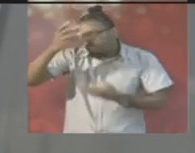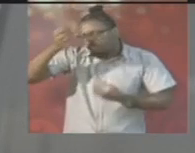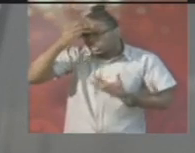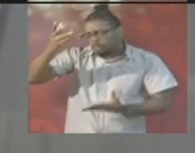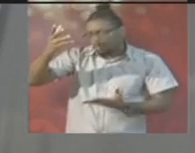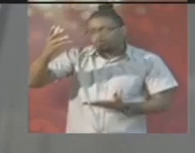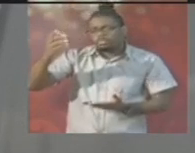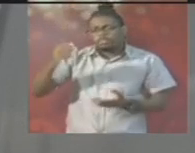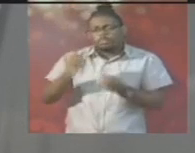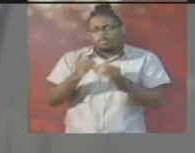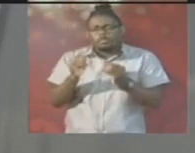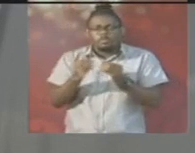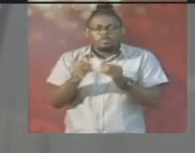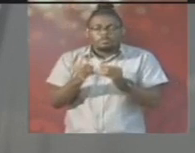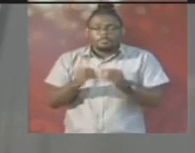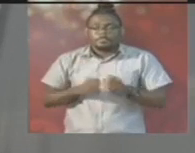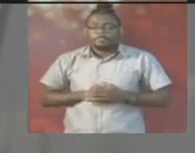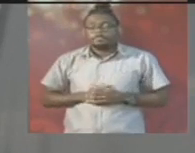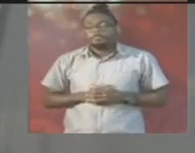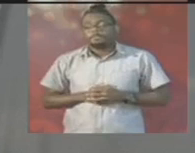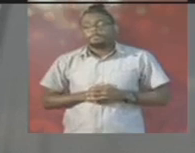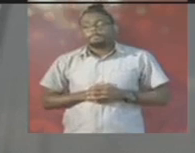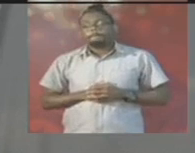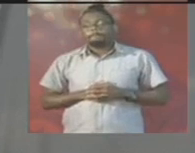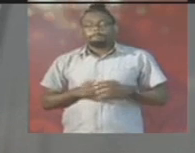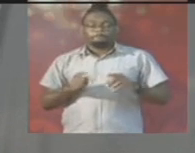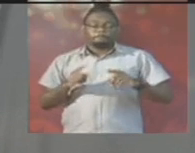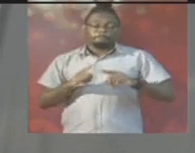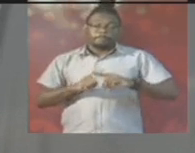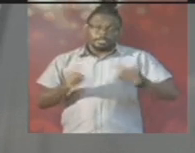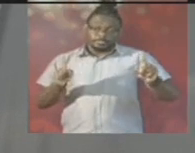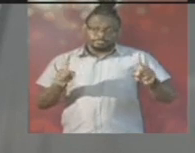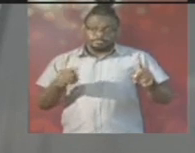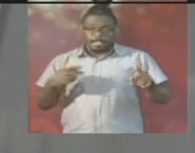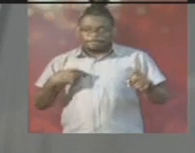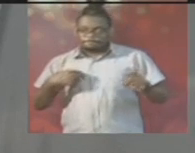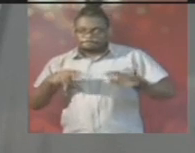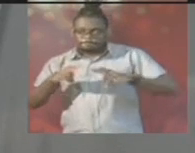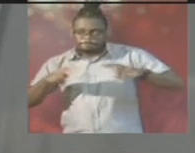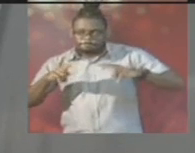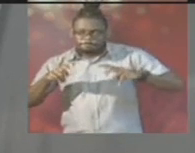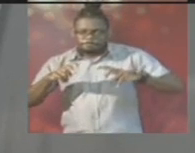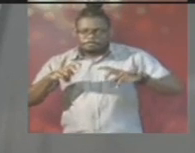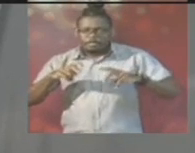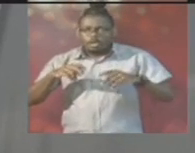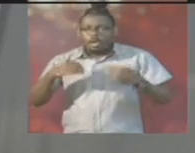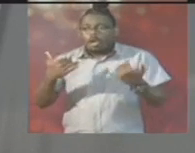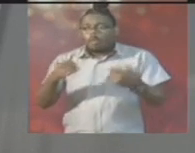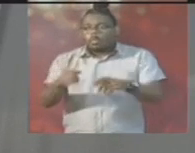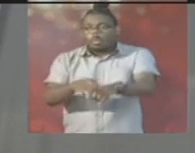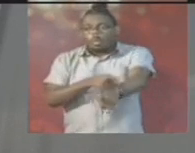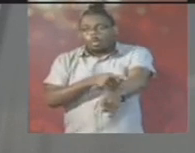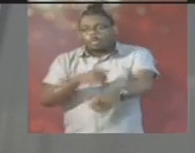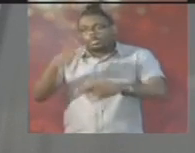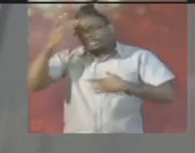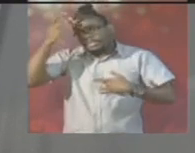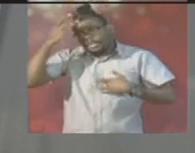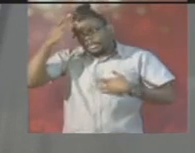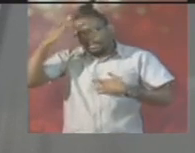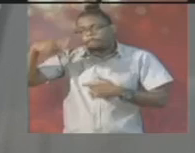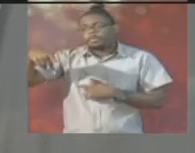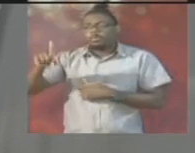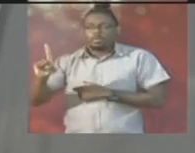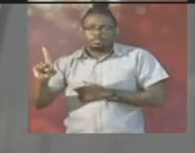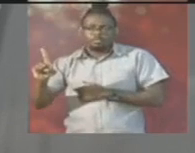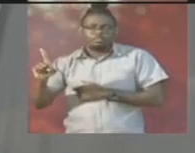severity or the duration of infection, that is not clear yet. So how do we prevent this P1 variant from spreading? Exactly as we would